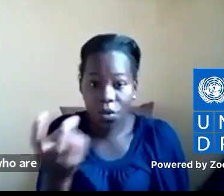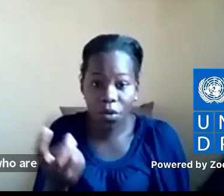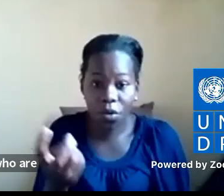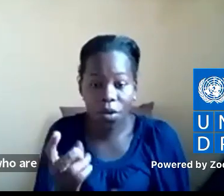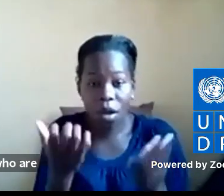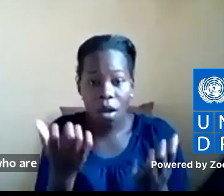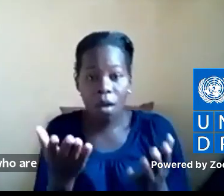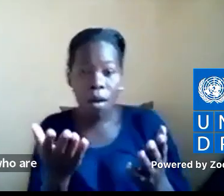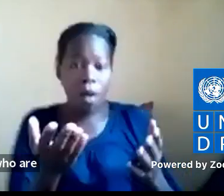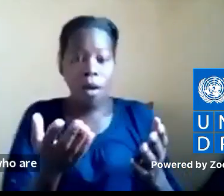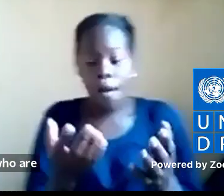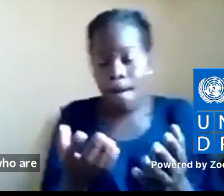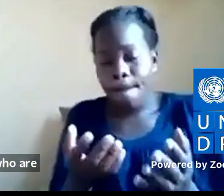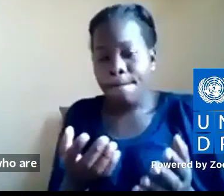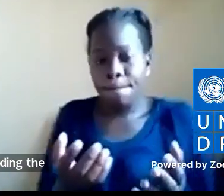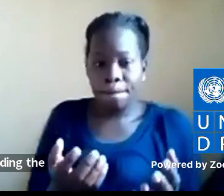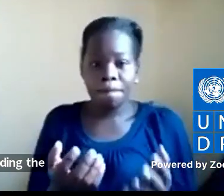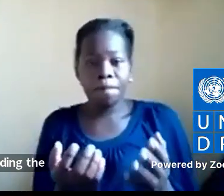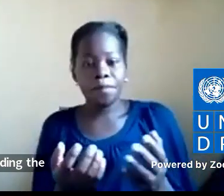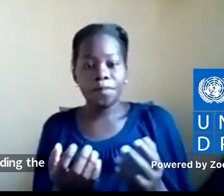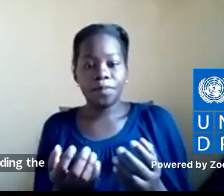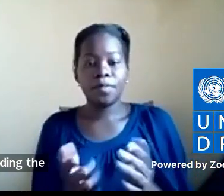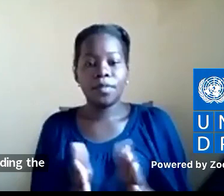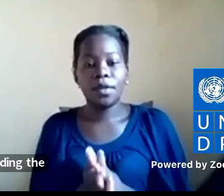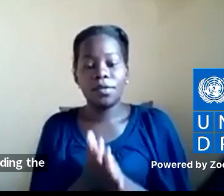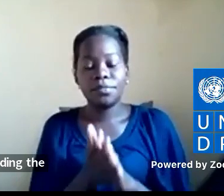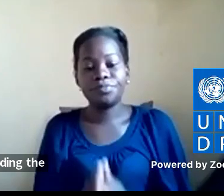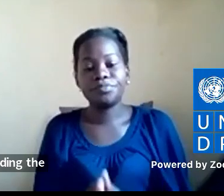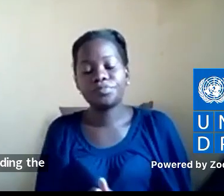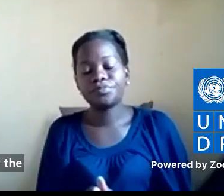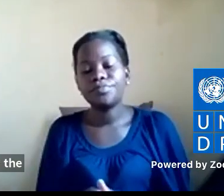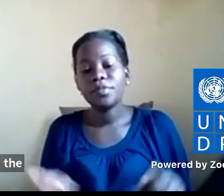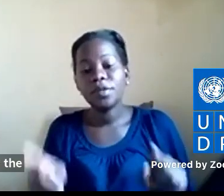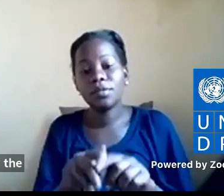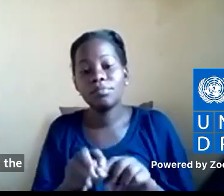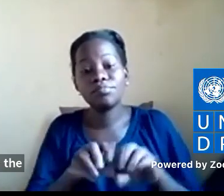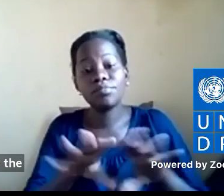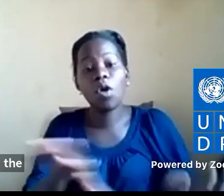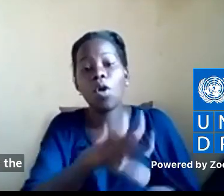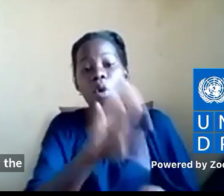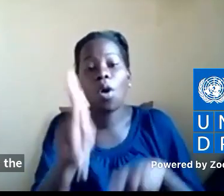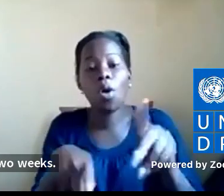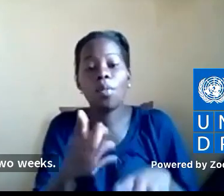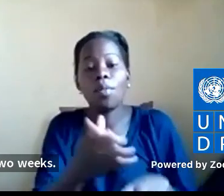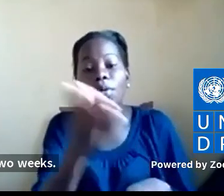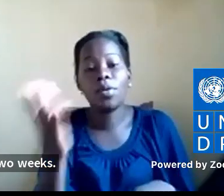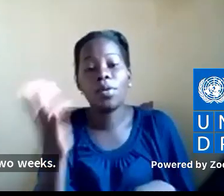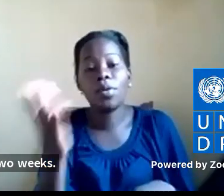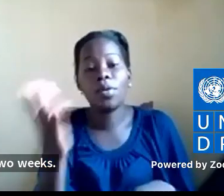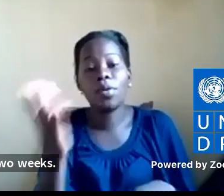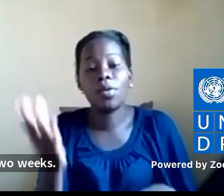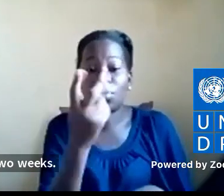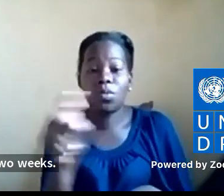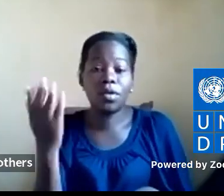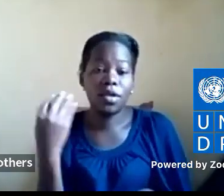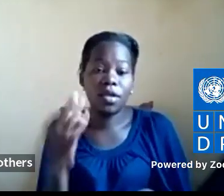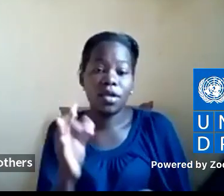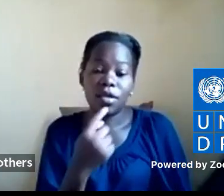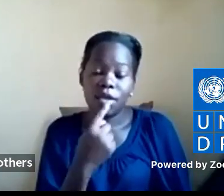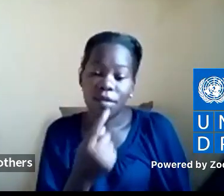we're extending the same offer to all our panelists that we've had throughout the 2 weeks. If you're interested in mentoring some of the